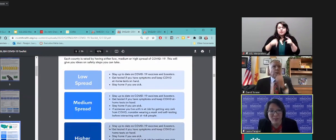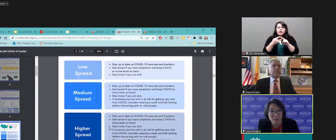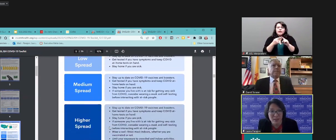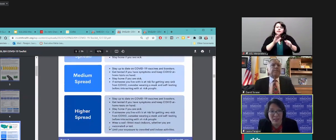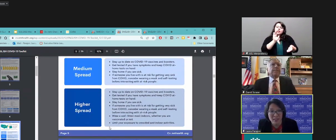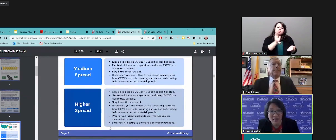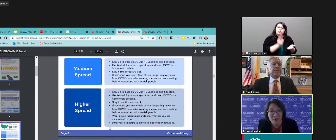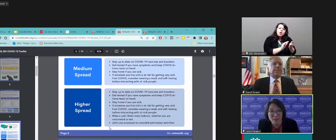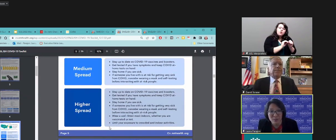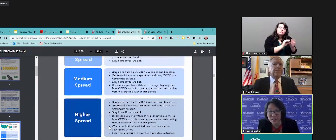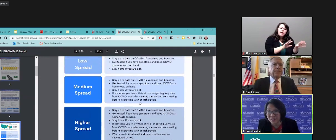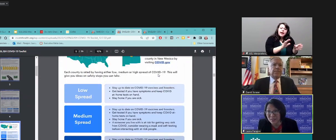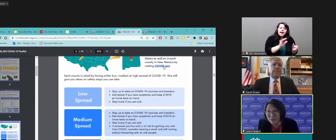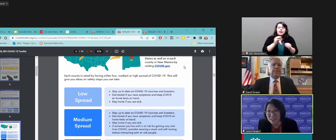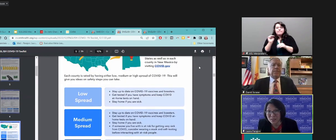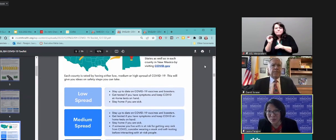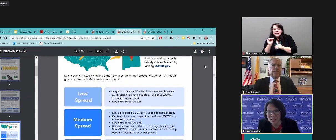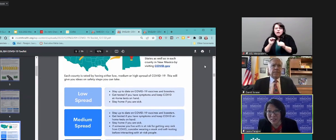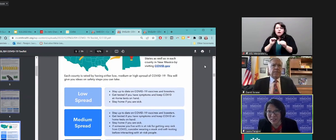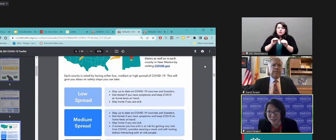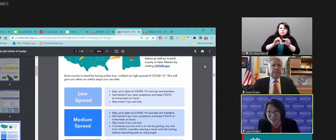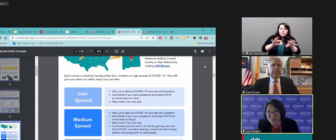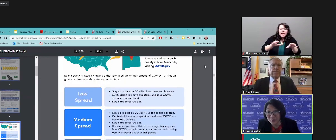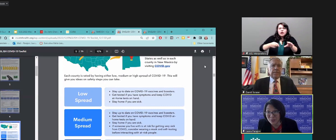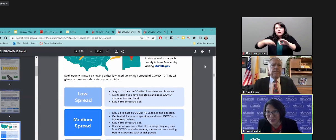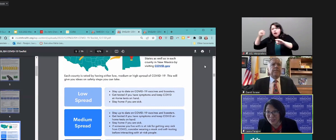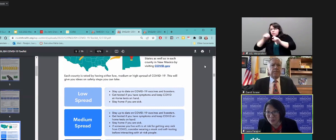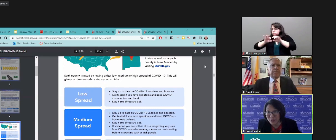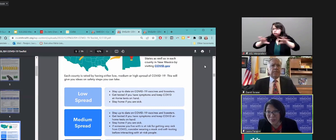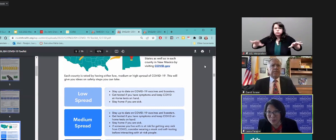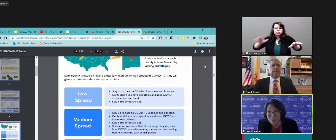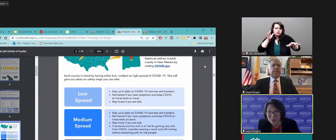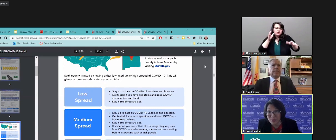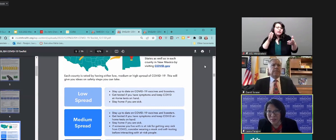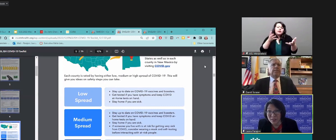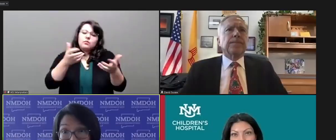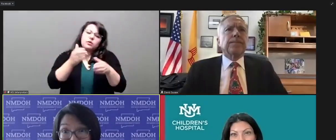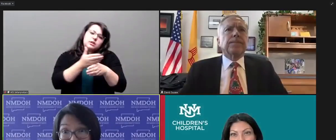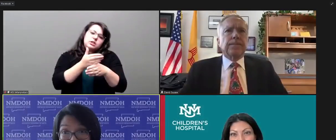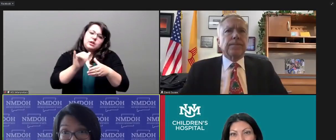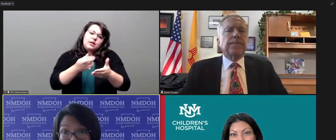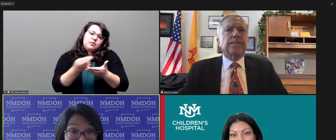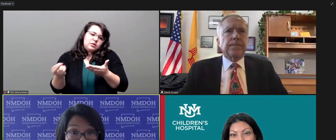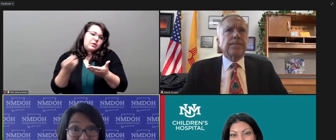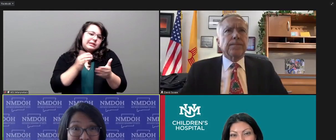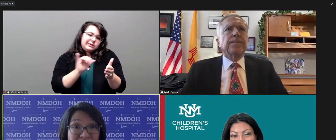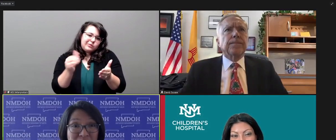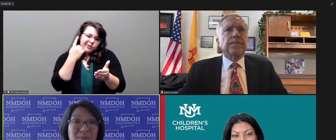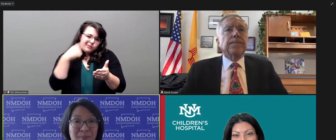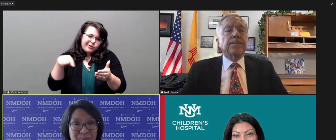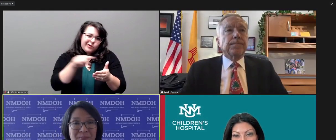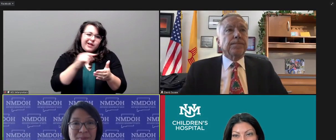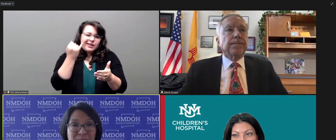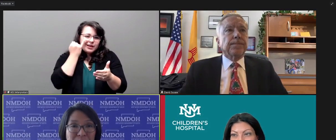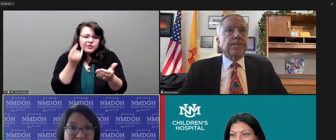medium spread, and higher spread. So just wanted to share that resource as well for people who wanted more